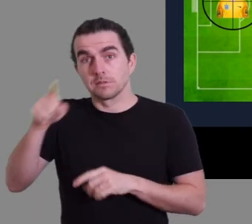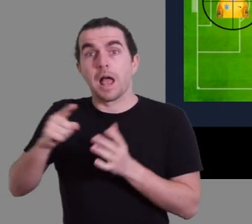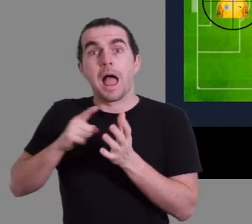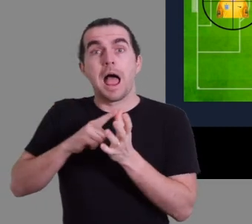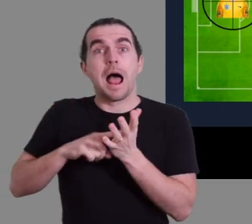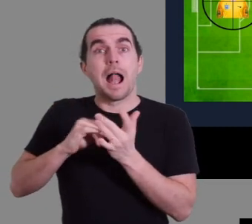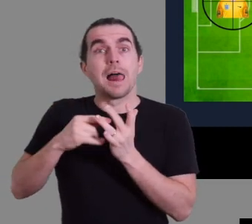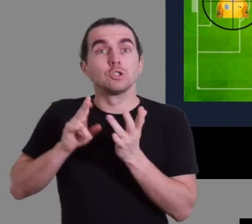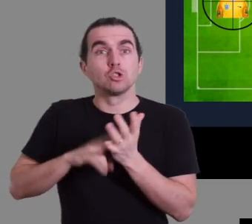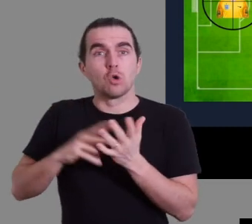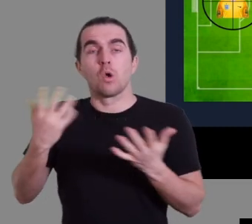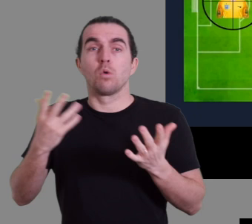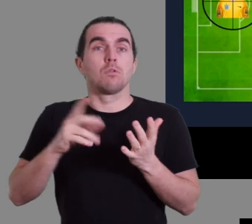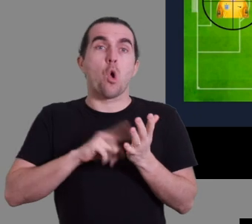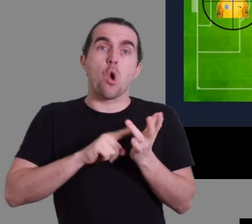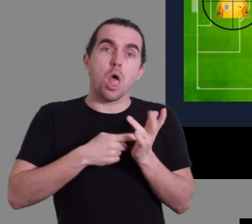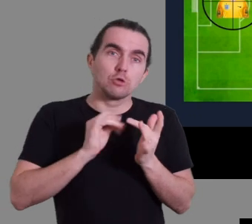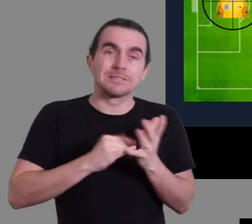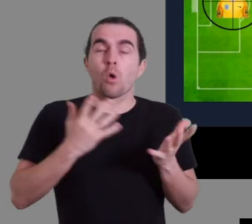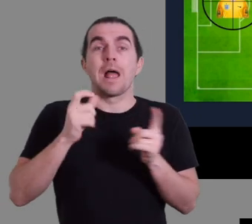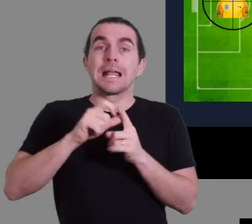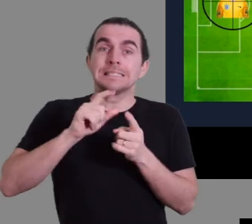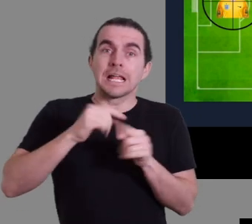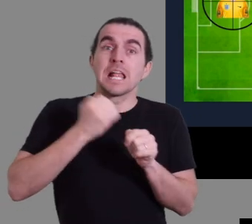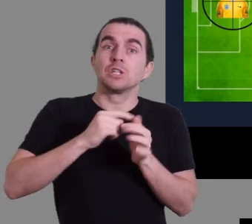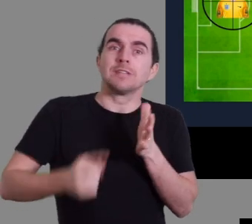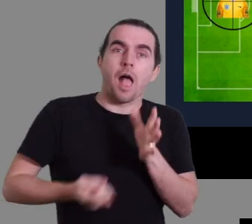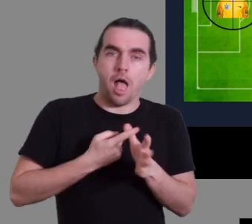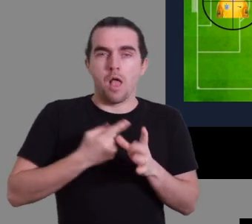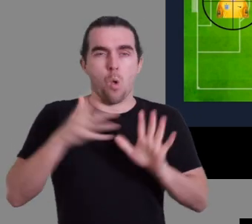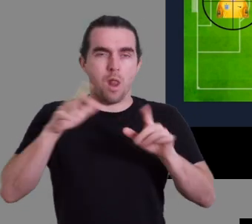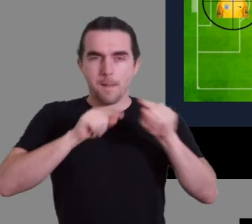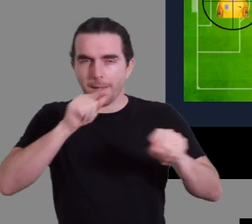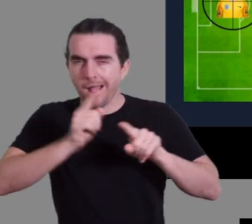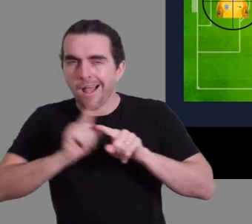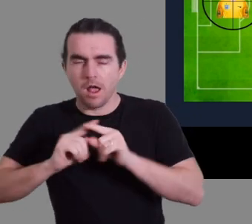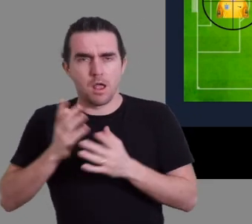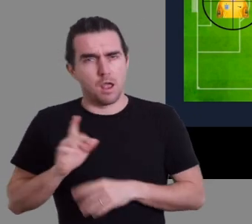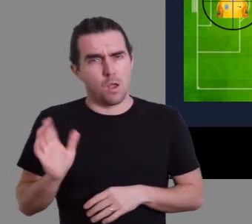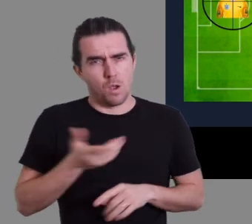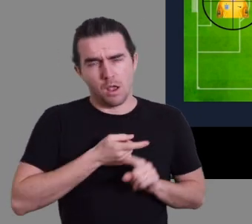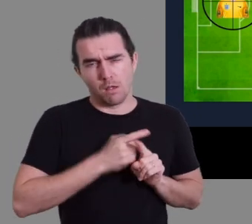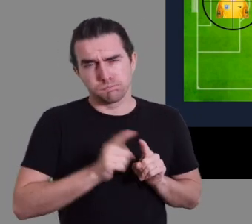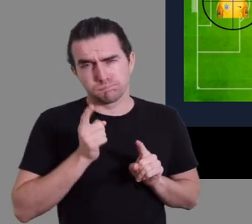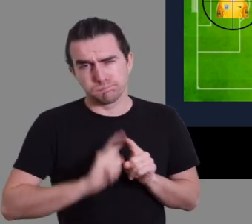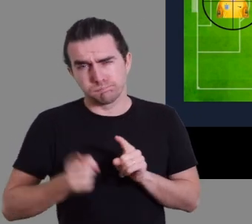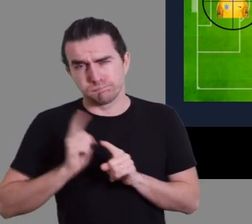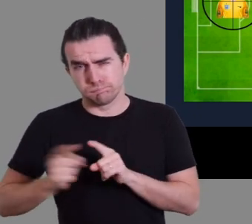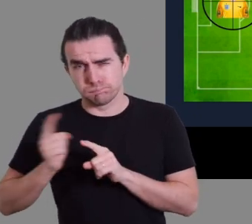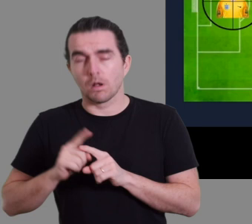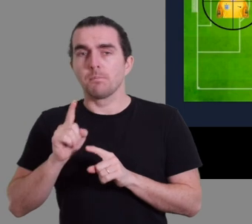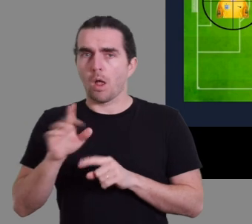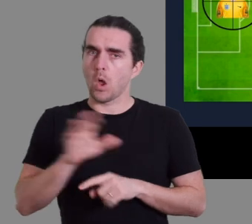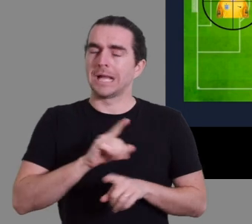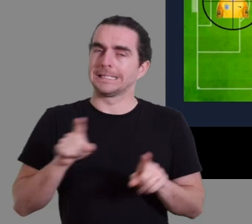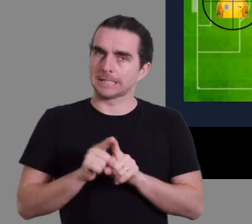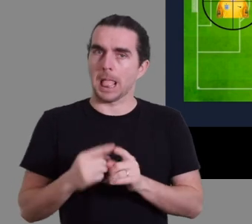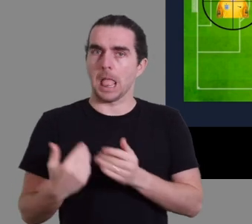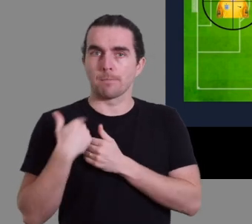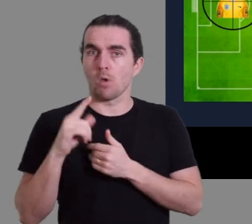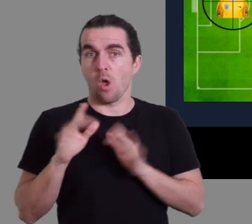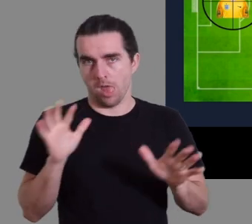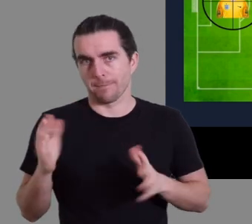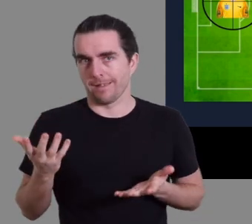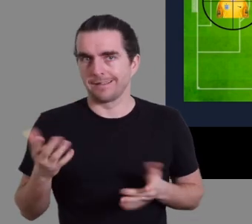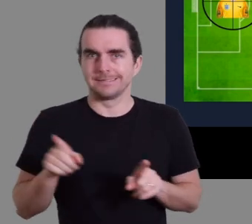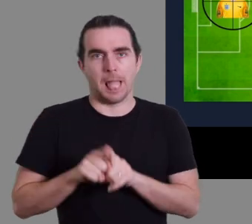Alisson or Lloris or De Gea, well, they're all different. Of course, they all have the same roles and the same job